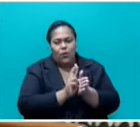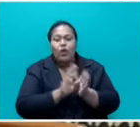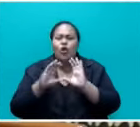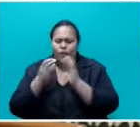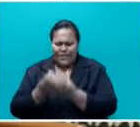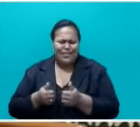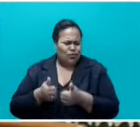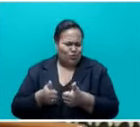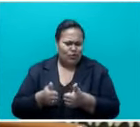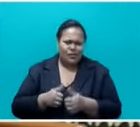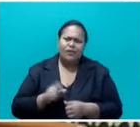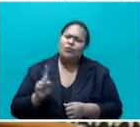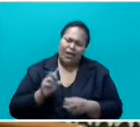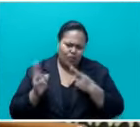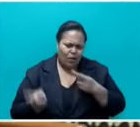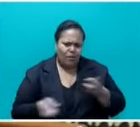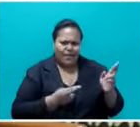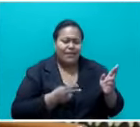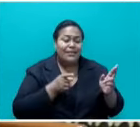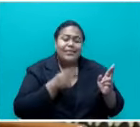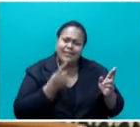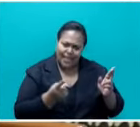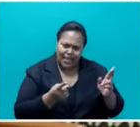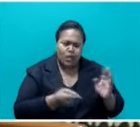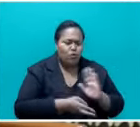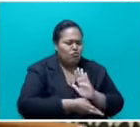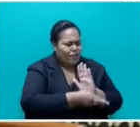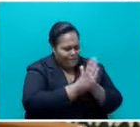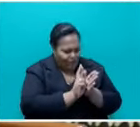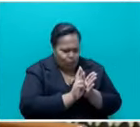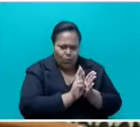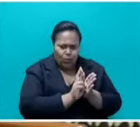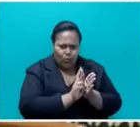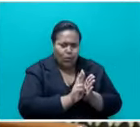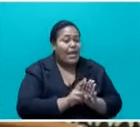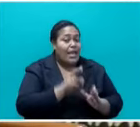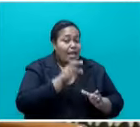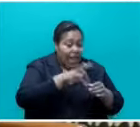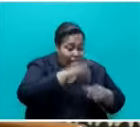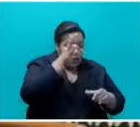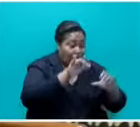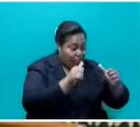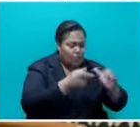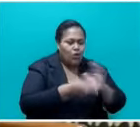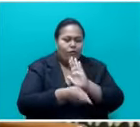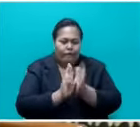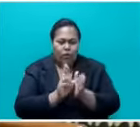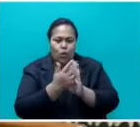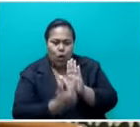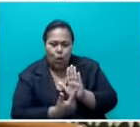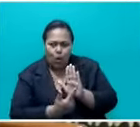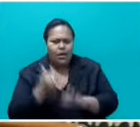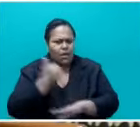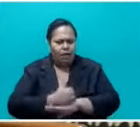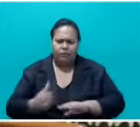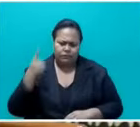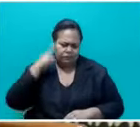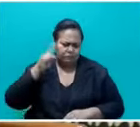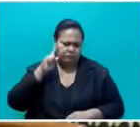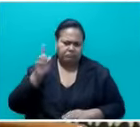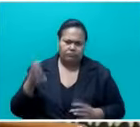key recommendations should be reviewed after the last two general elections. Government chose to ignore that, and they